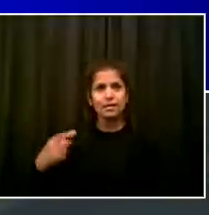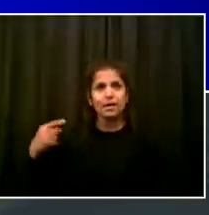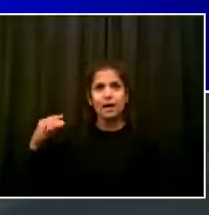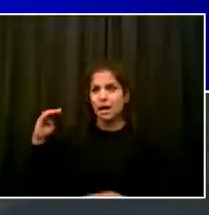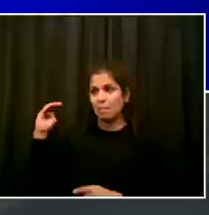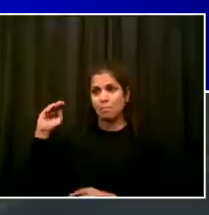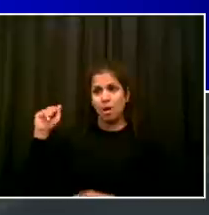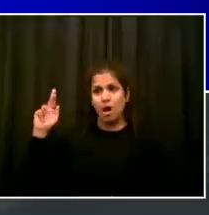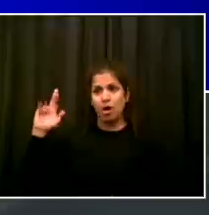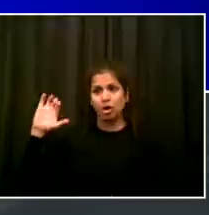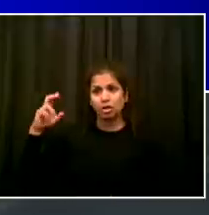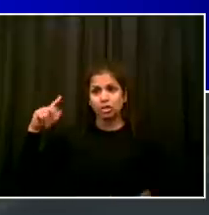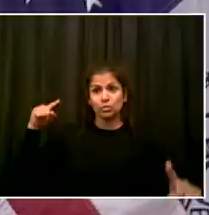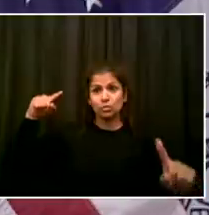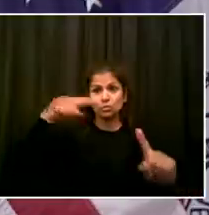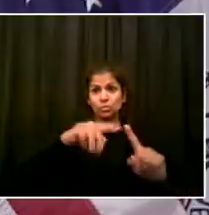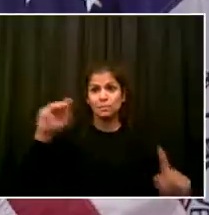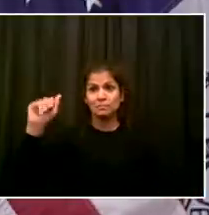Spanish.